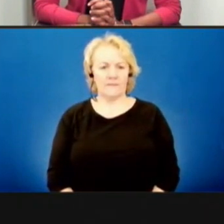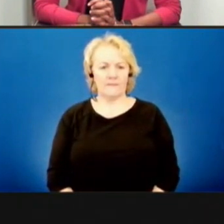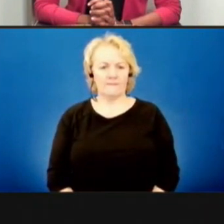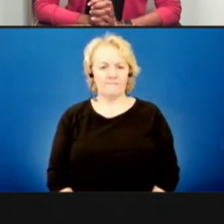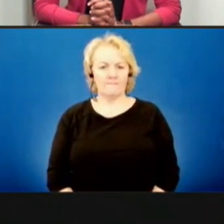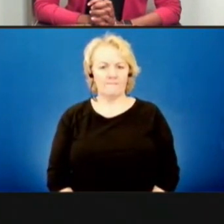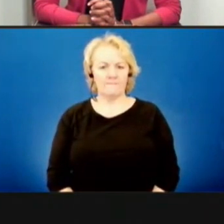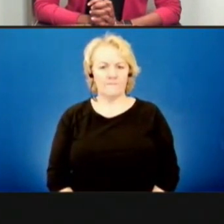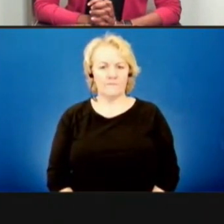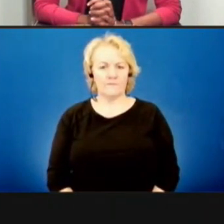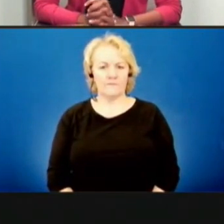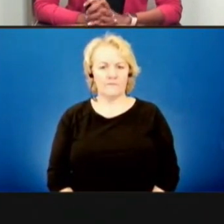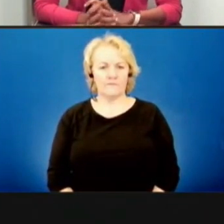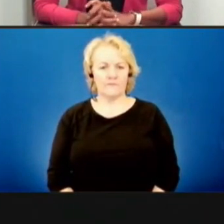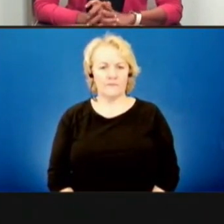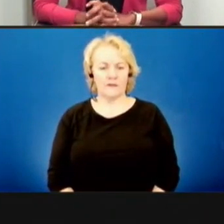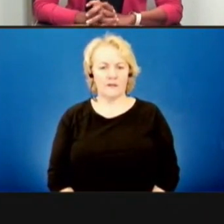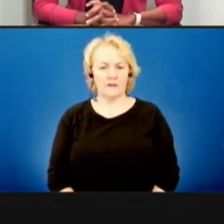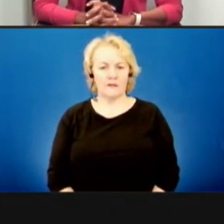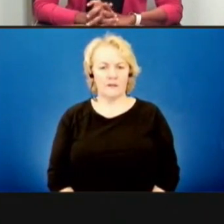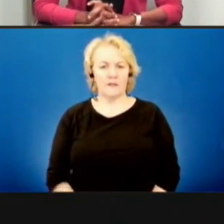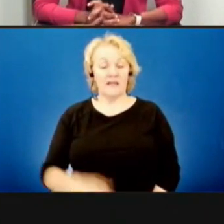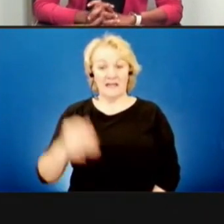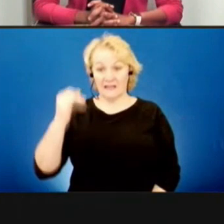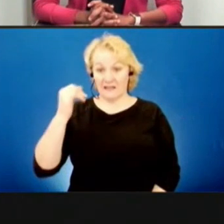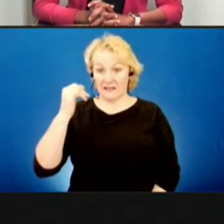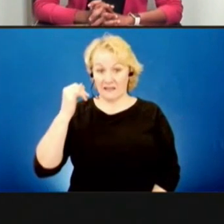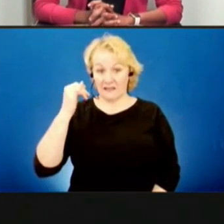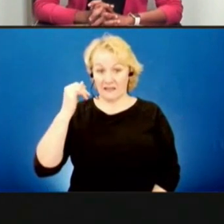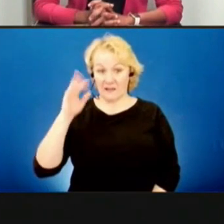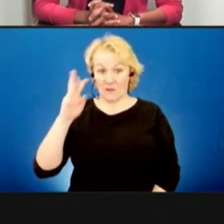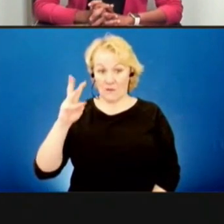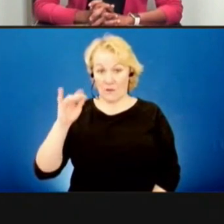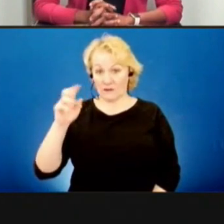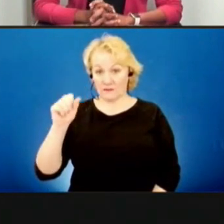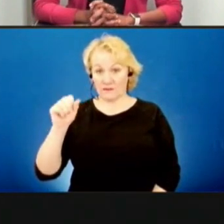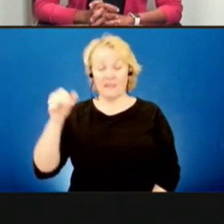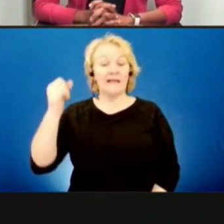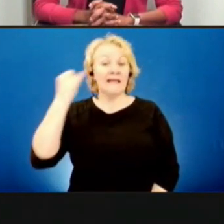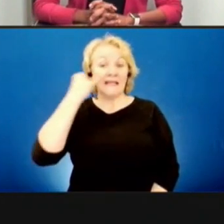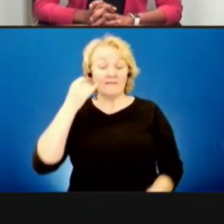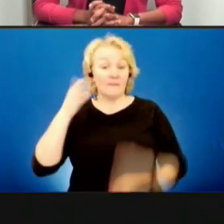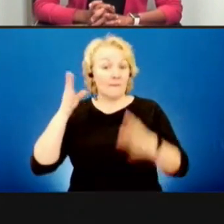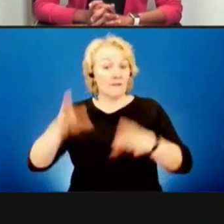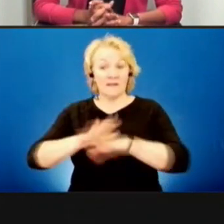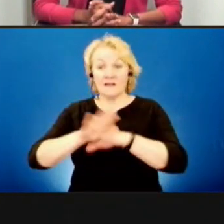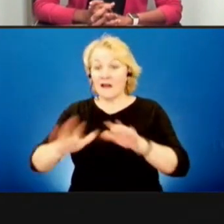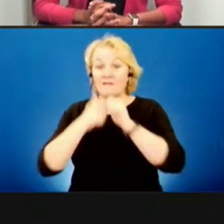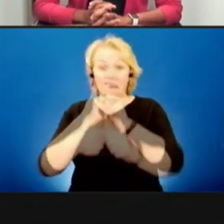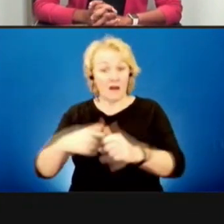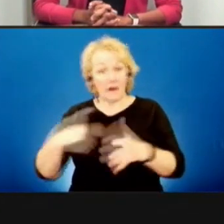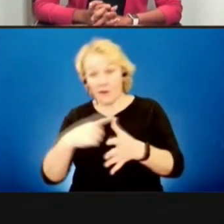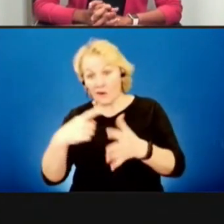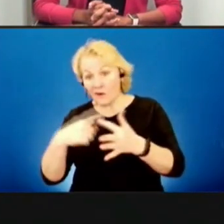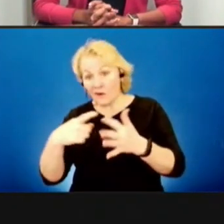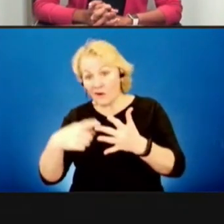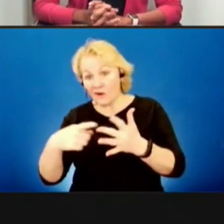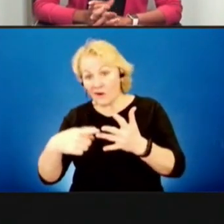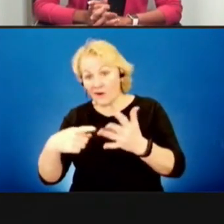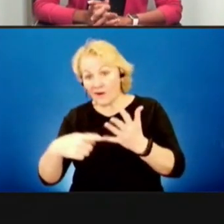If an individual is not practicing those things that mitigate spread,